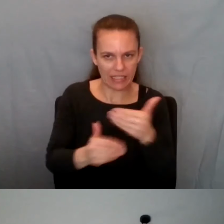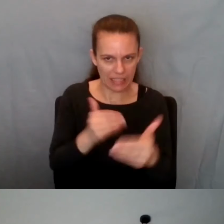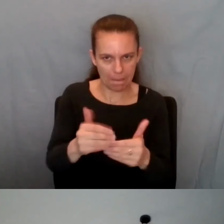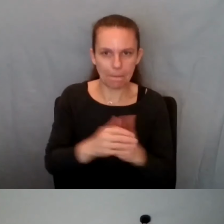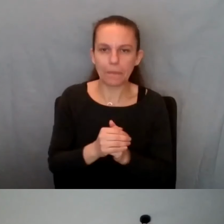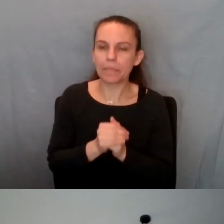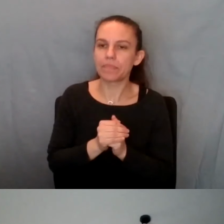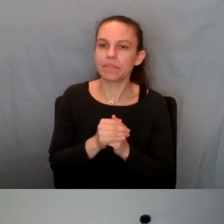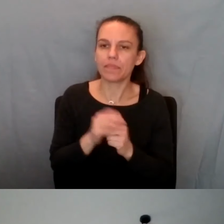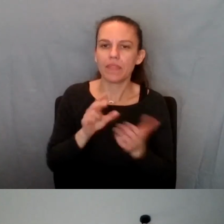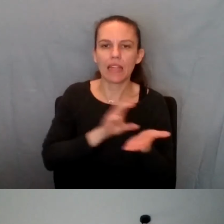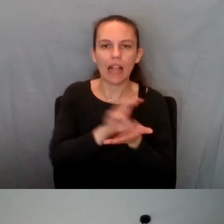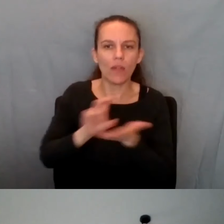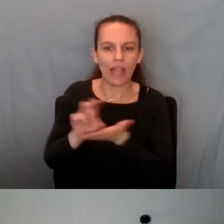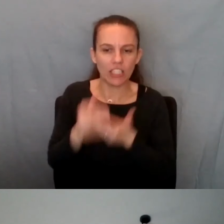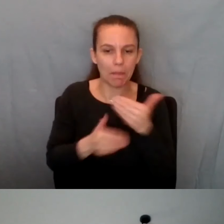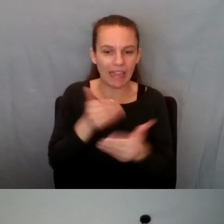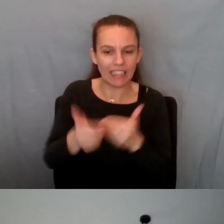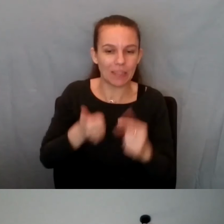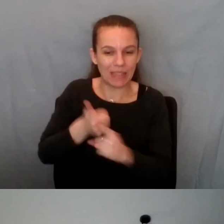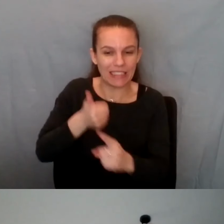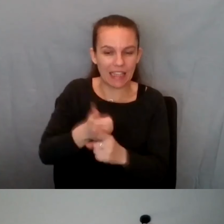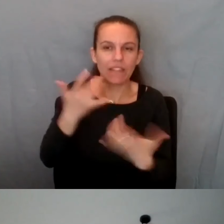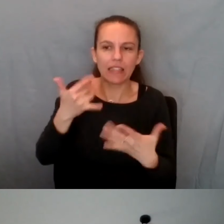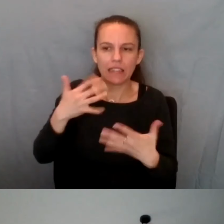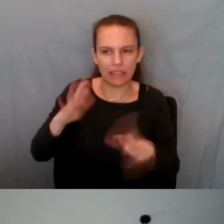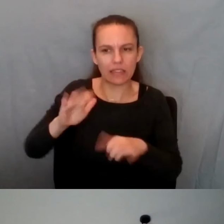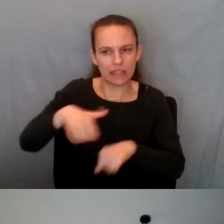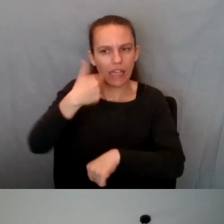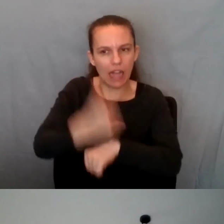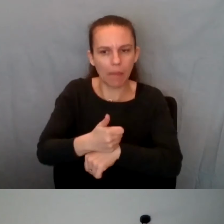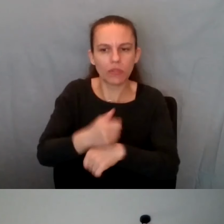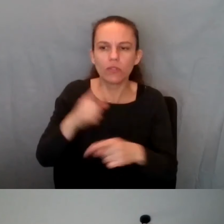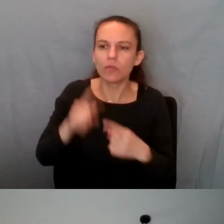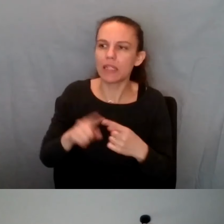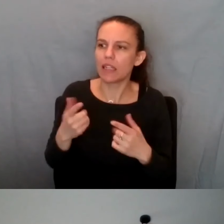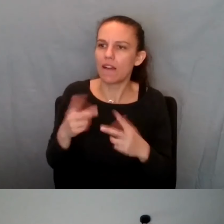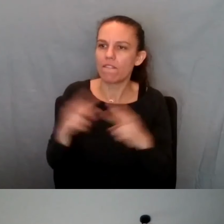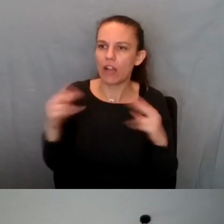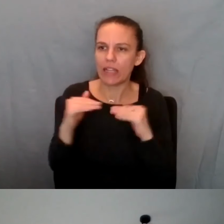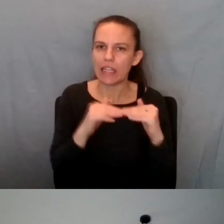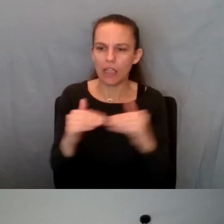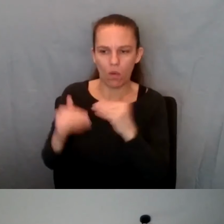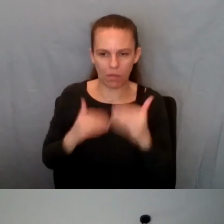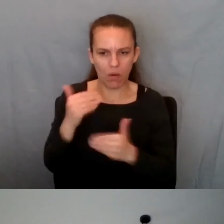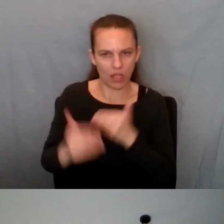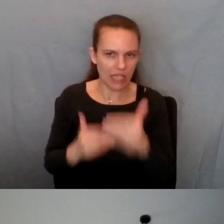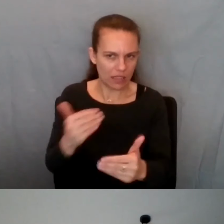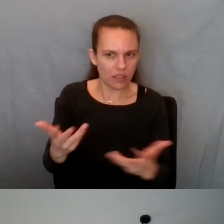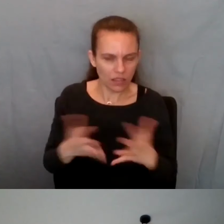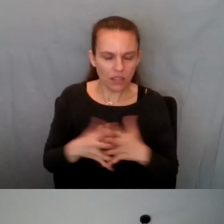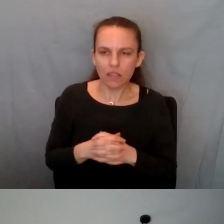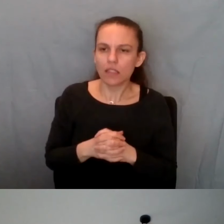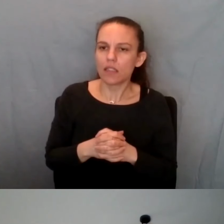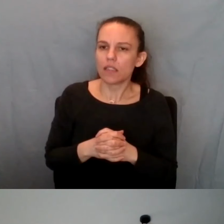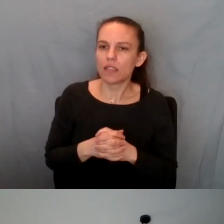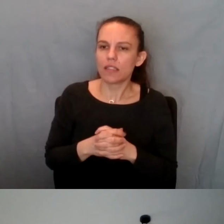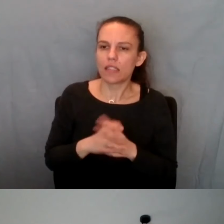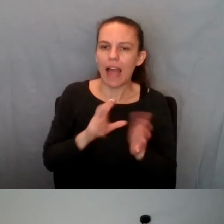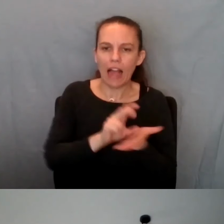the allocation mechanism is set up to be a very equal process. It's a